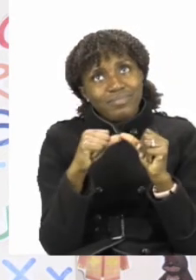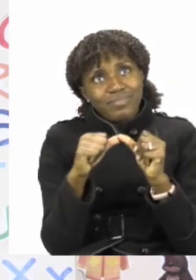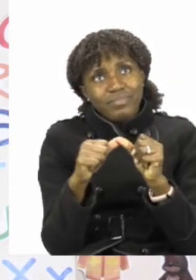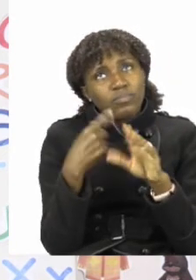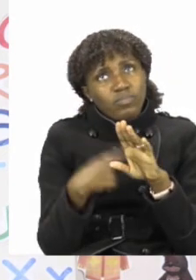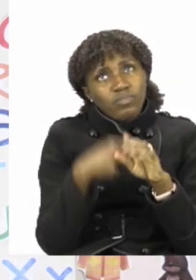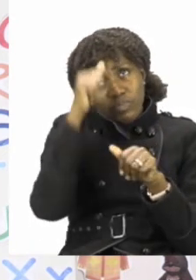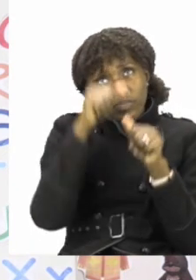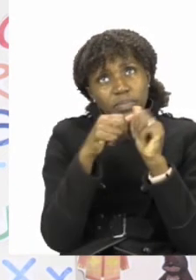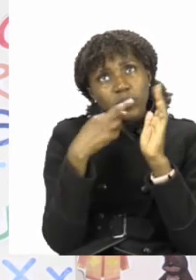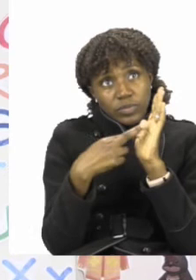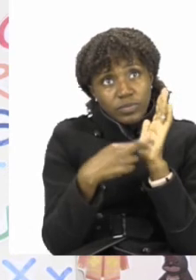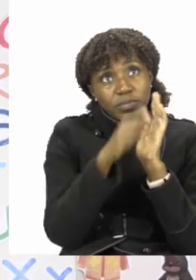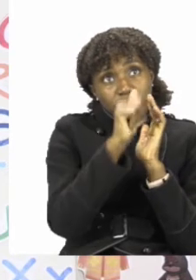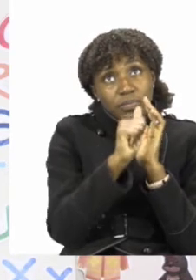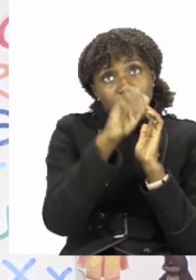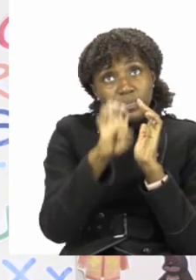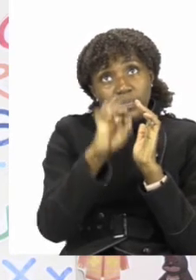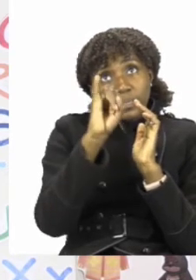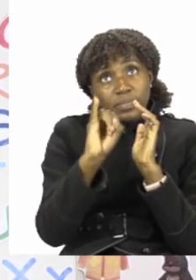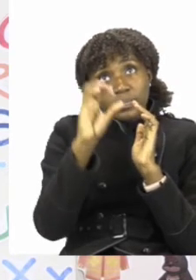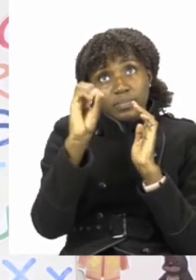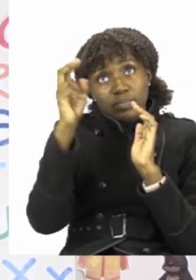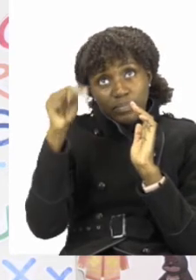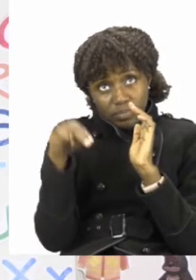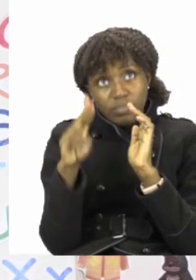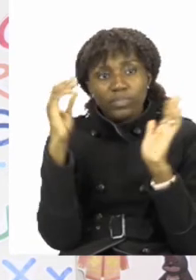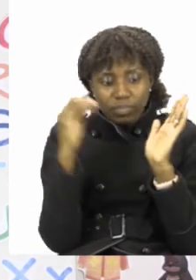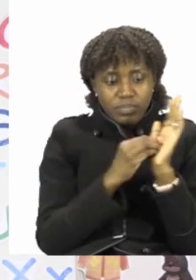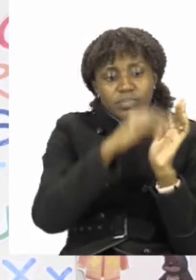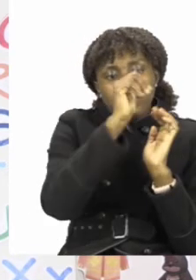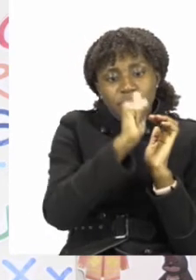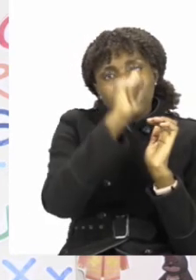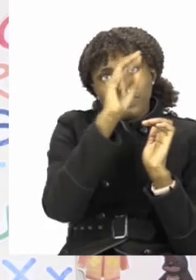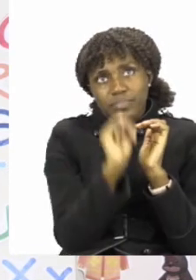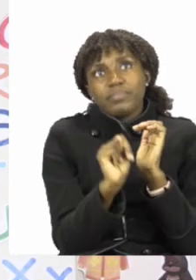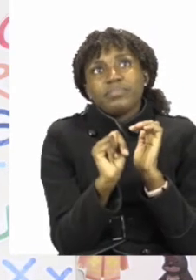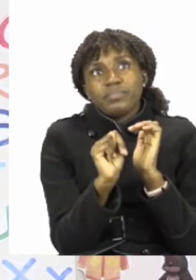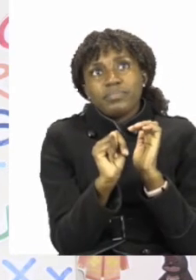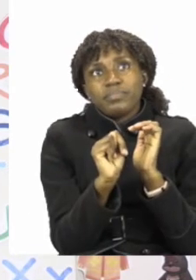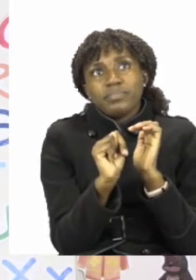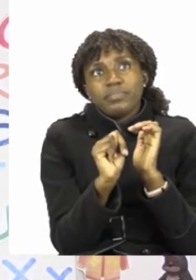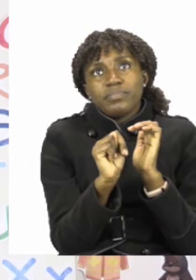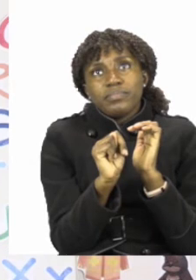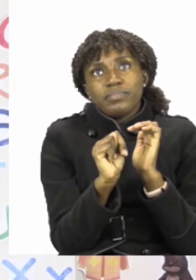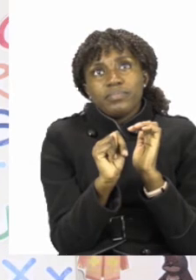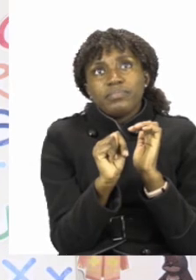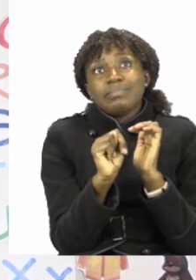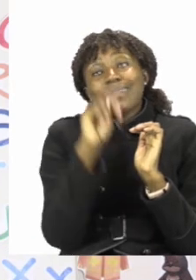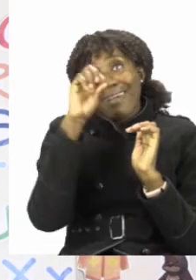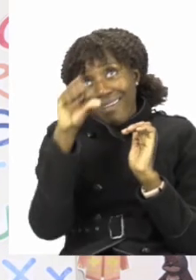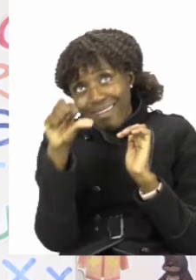our vowels, A, E, I, O, and U, all of the words that begin